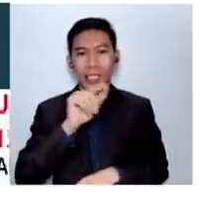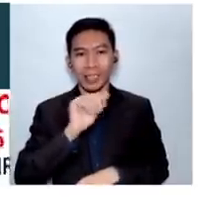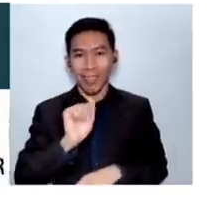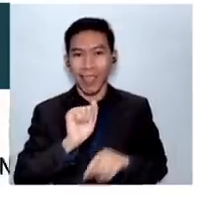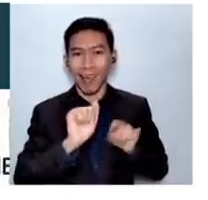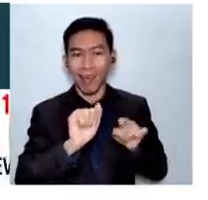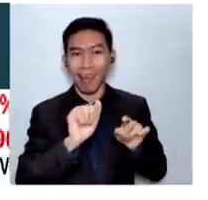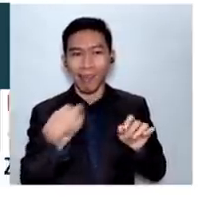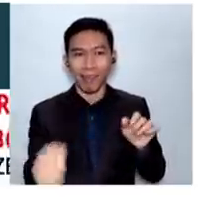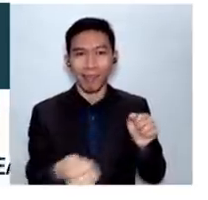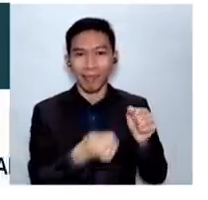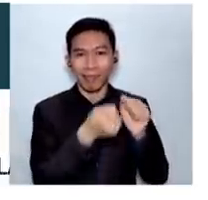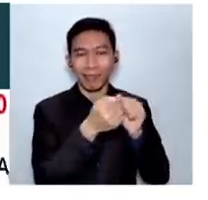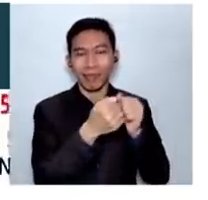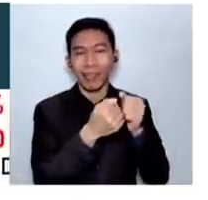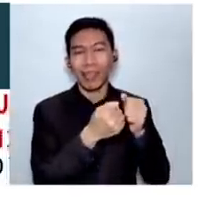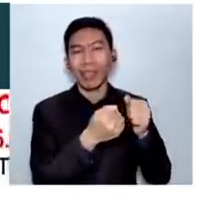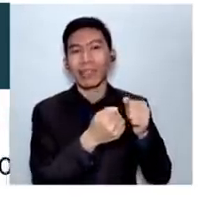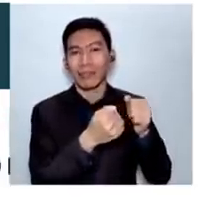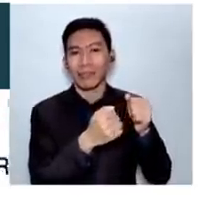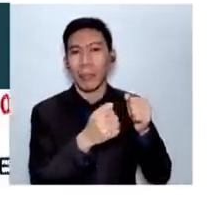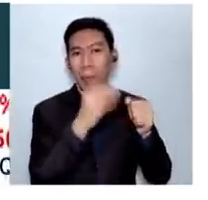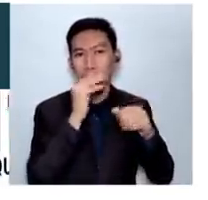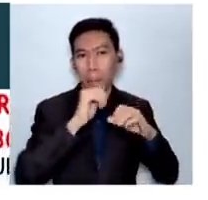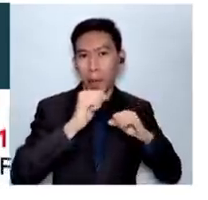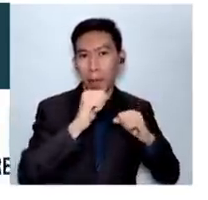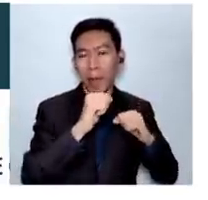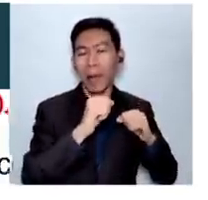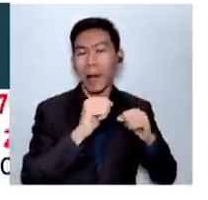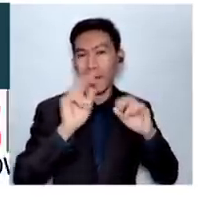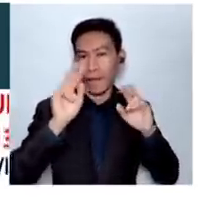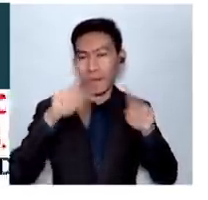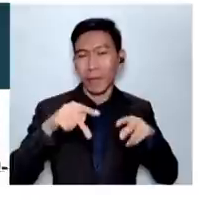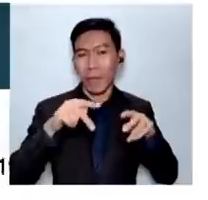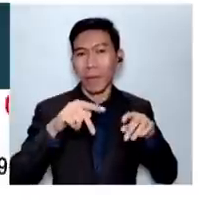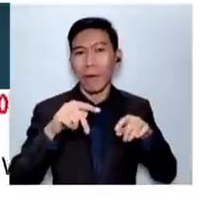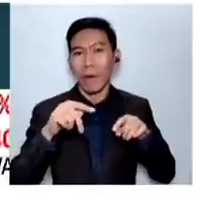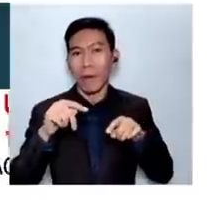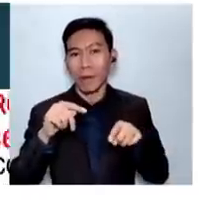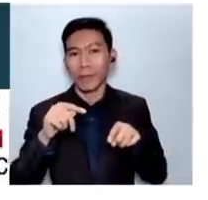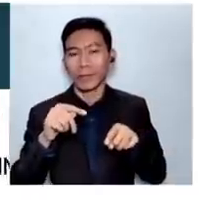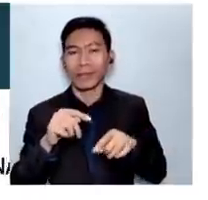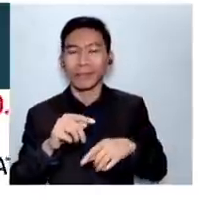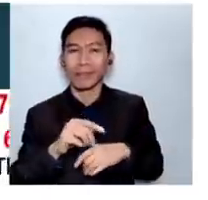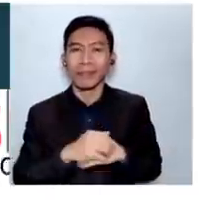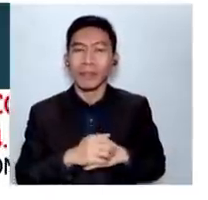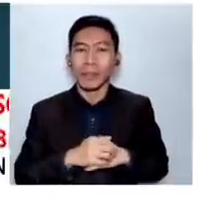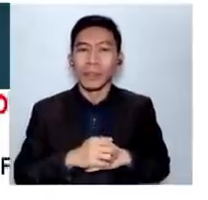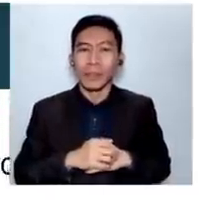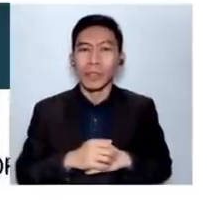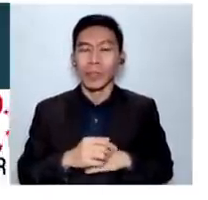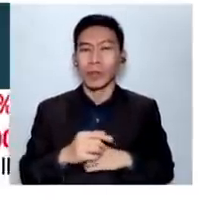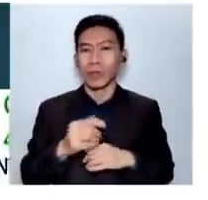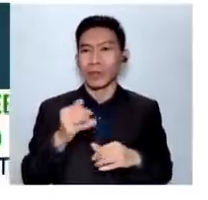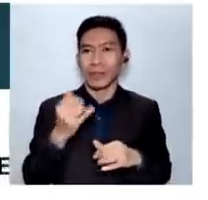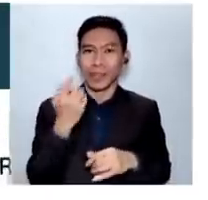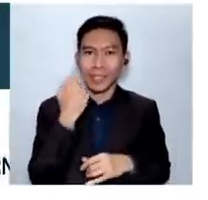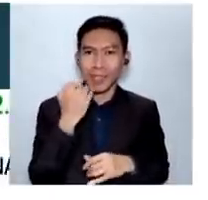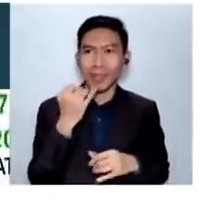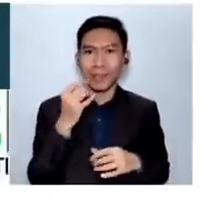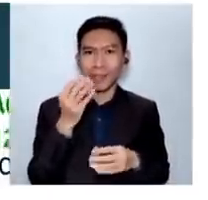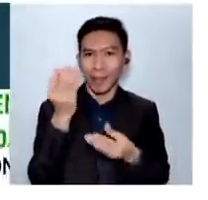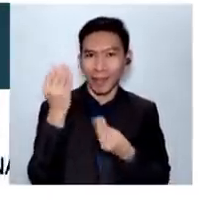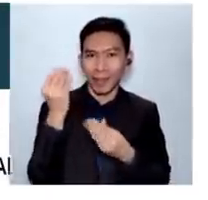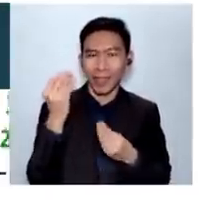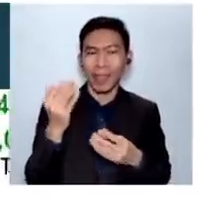mate. A lot of people were surprised. This was a last minute choice. I can tell you that on this show, Senator Richard Gordon